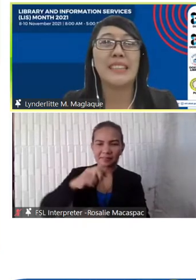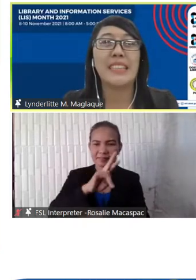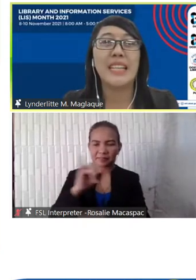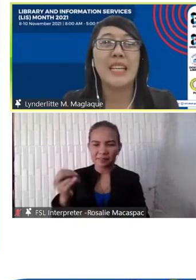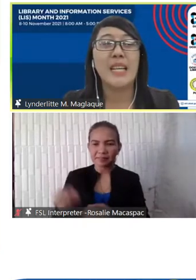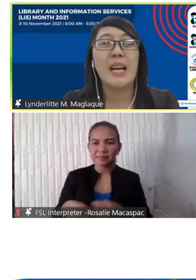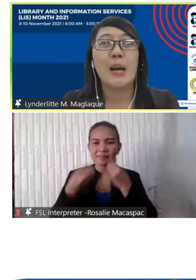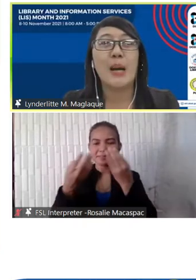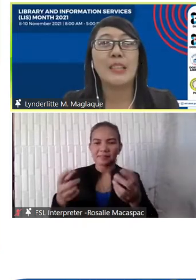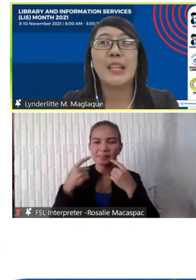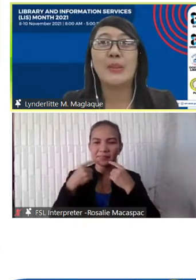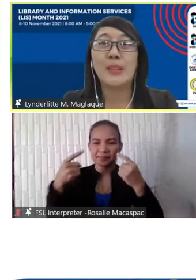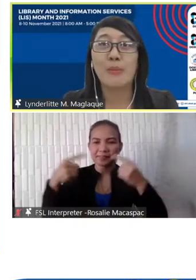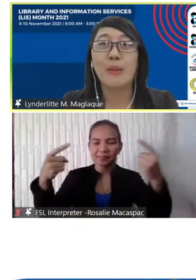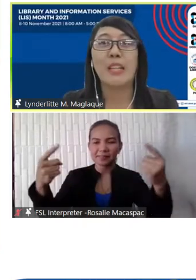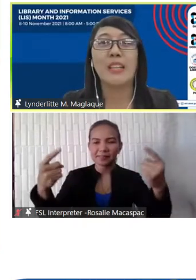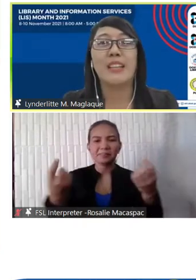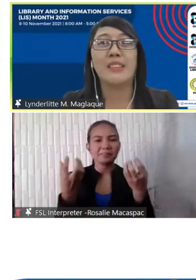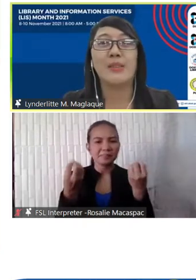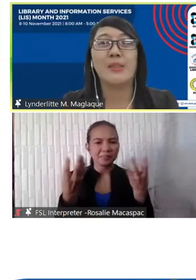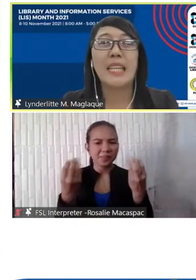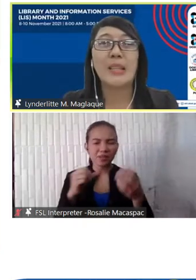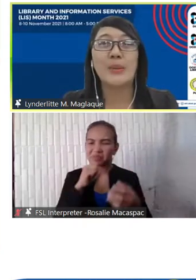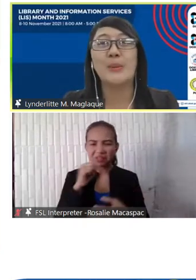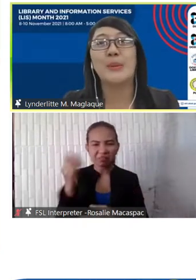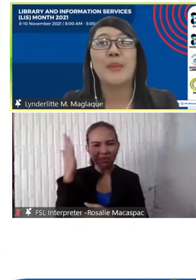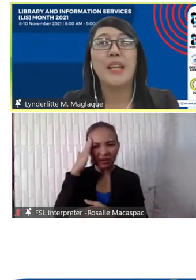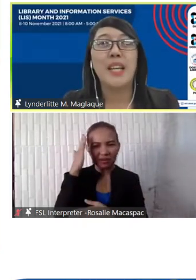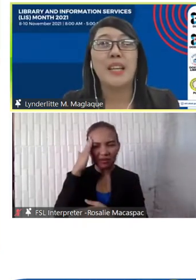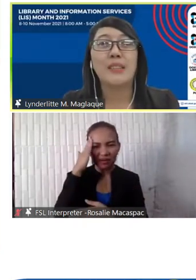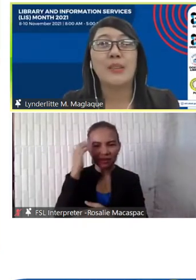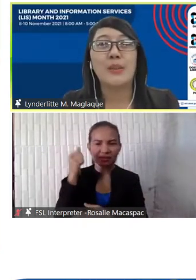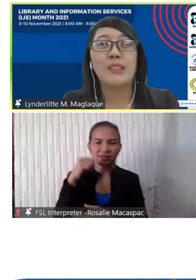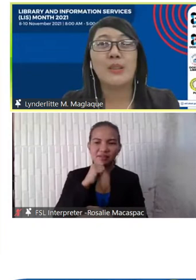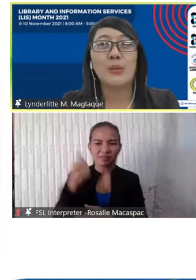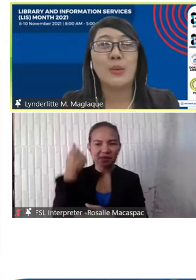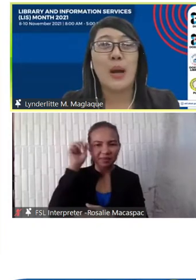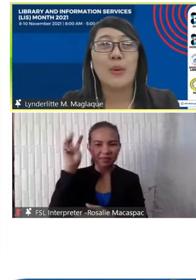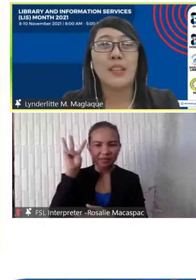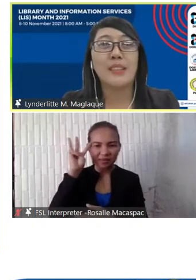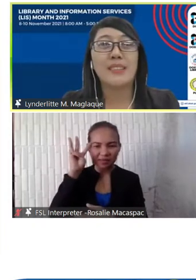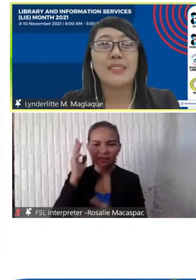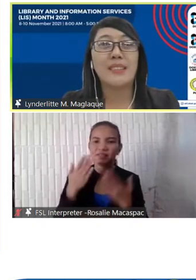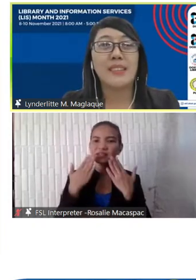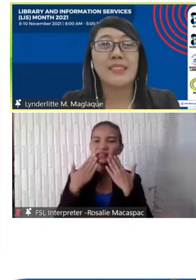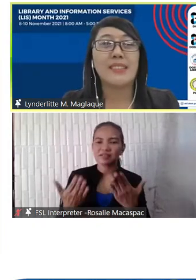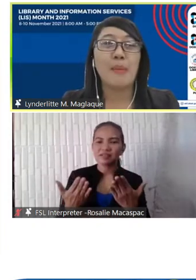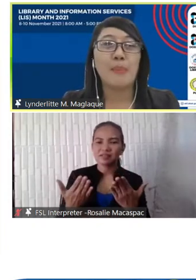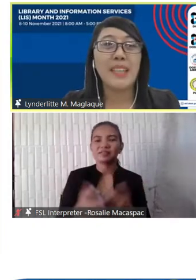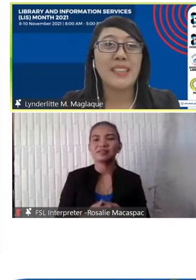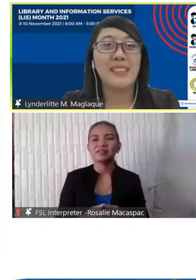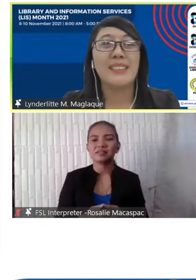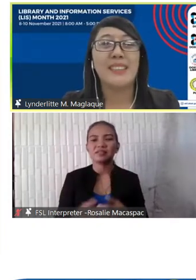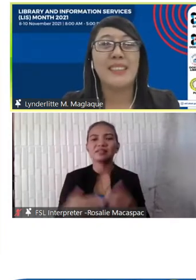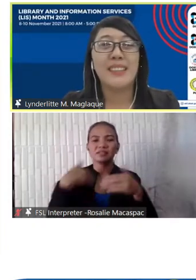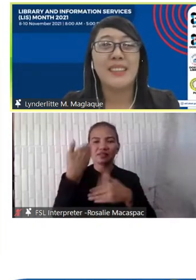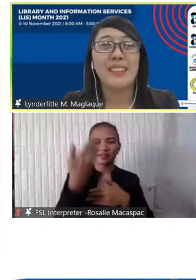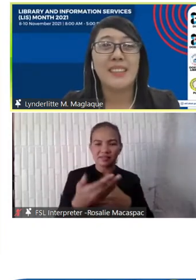Marami rin kasing hindi ganun ka-familiar. So thank you. So let's go to our next